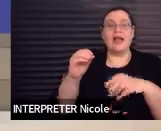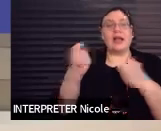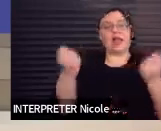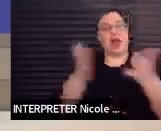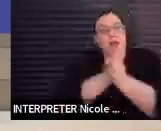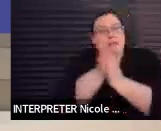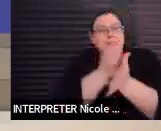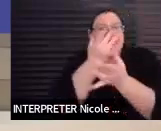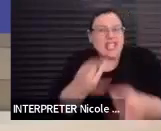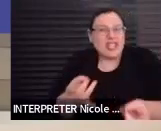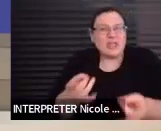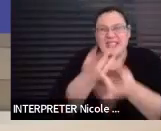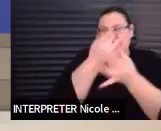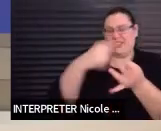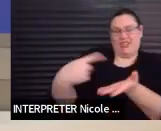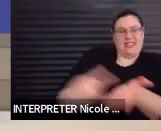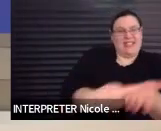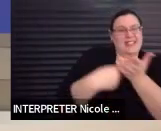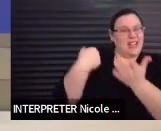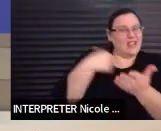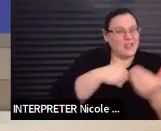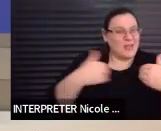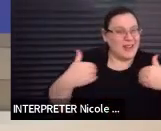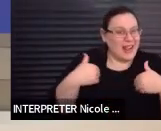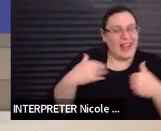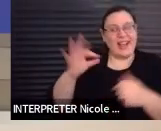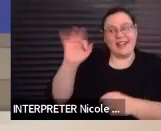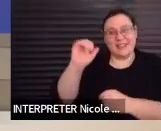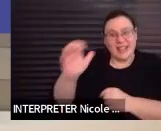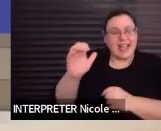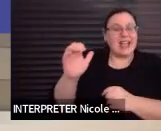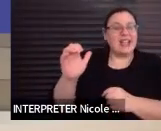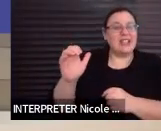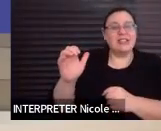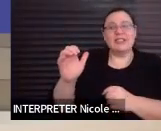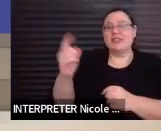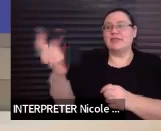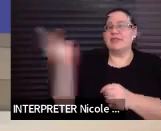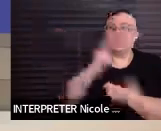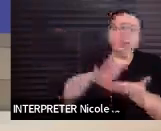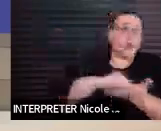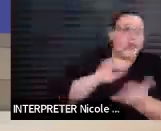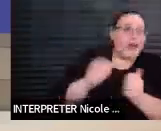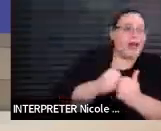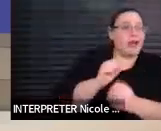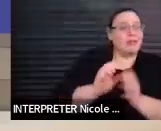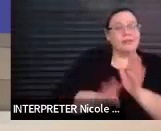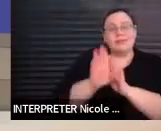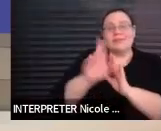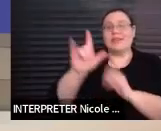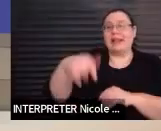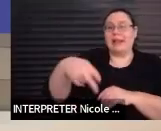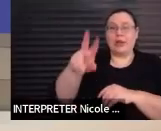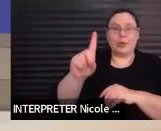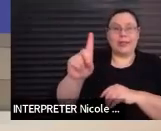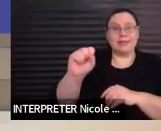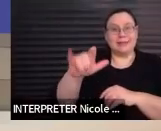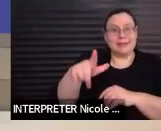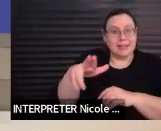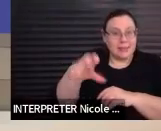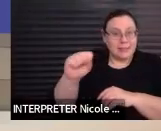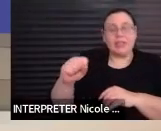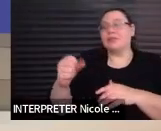interesting discussion we had. Faculty came forward to learn how to create the liquid syllabus, and we shared